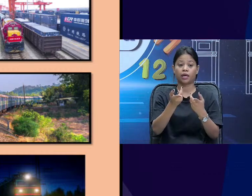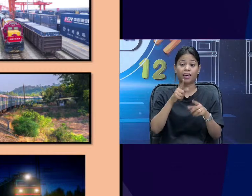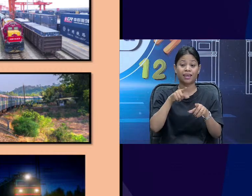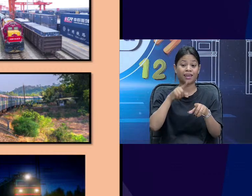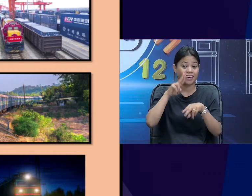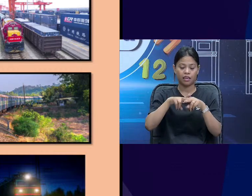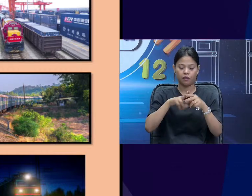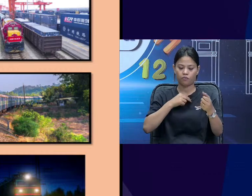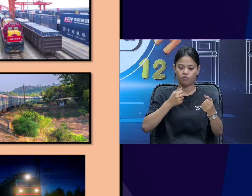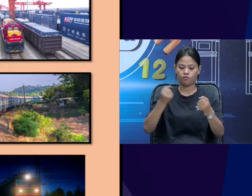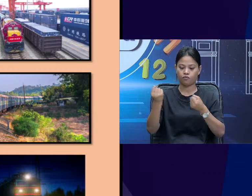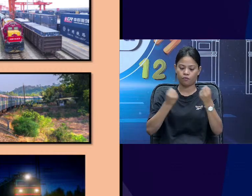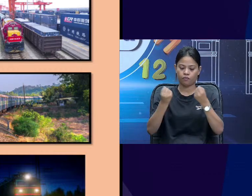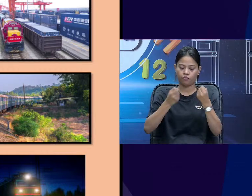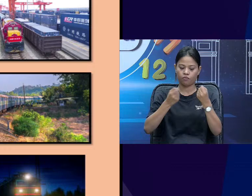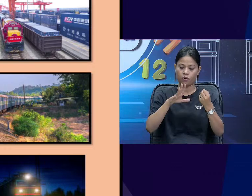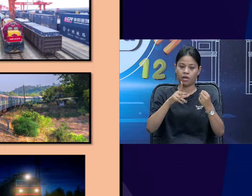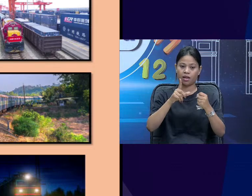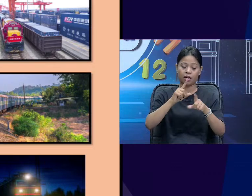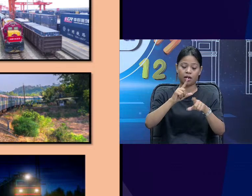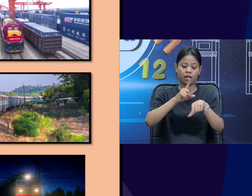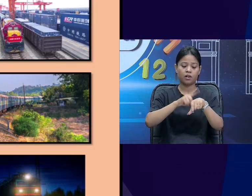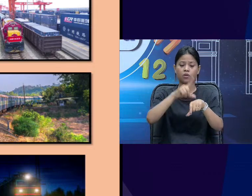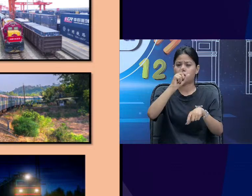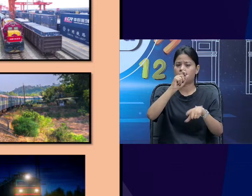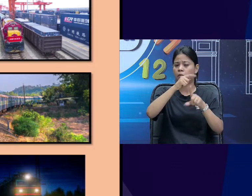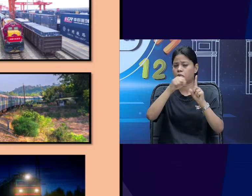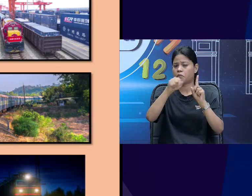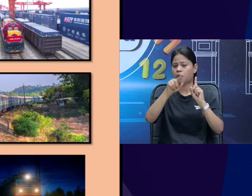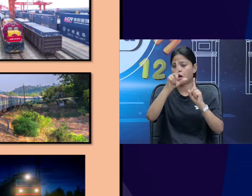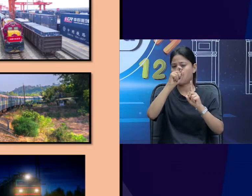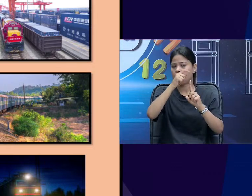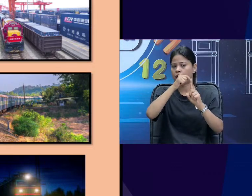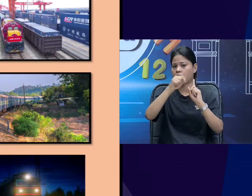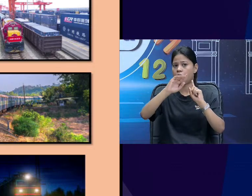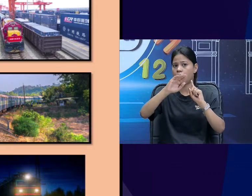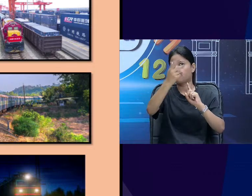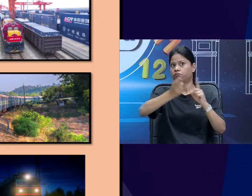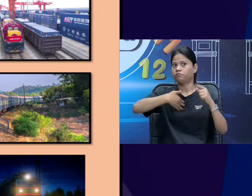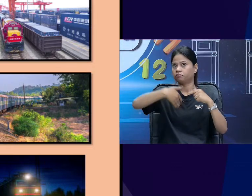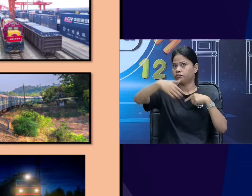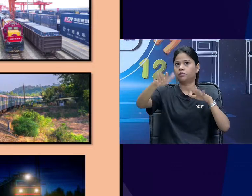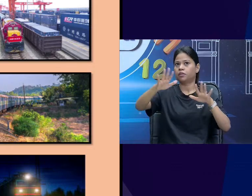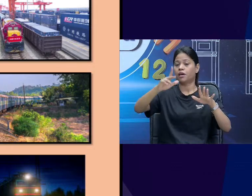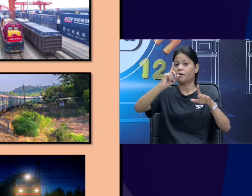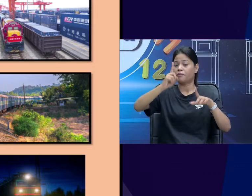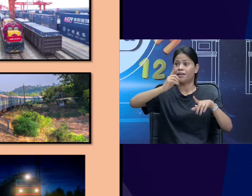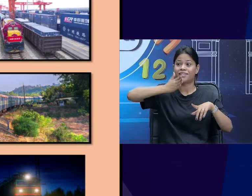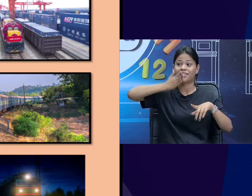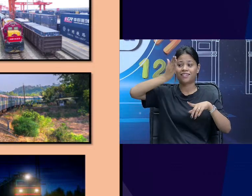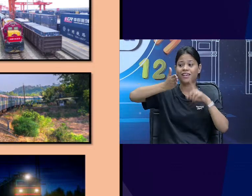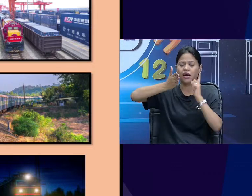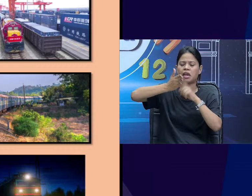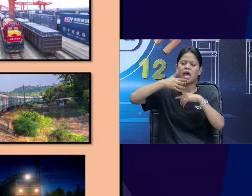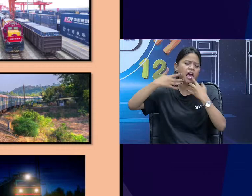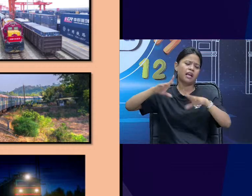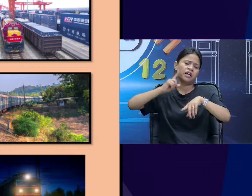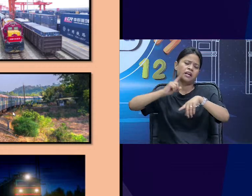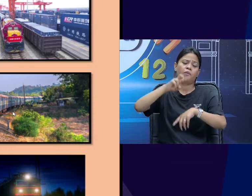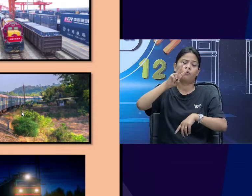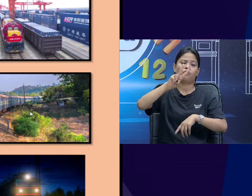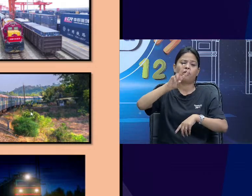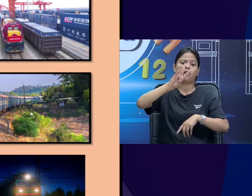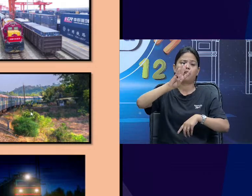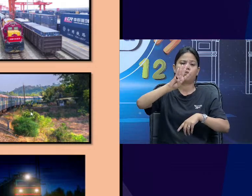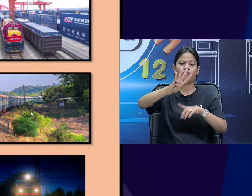10:30. Sometimes we will go for a night train. But trains, many trains go on continuously through the sun. Can you see